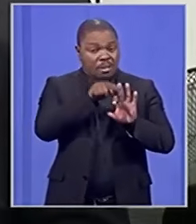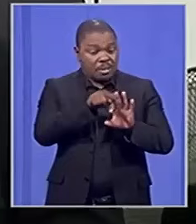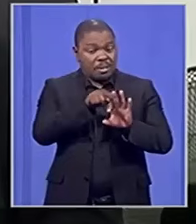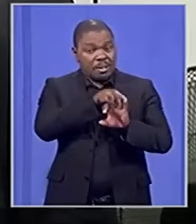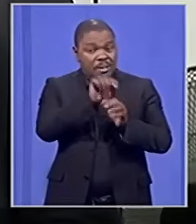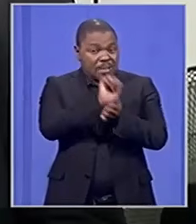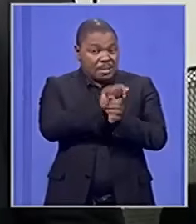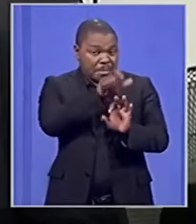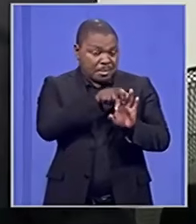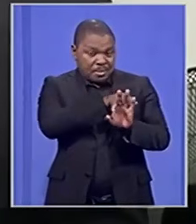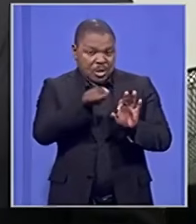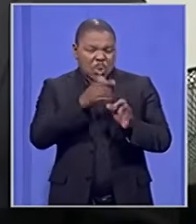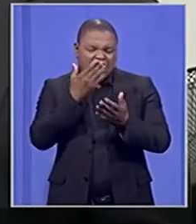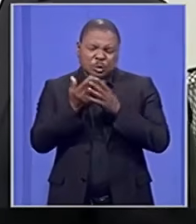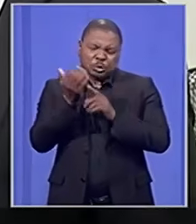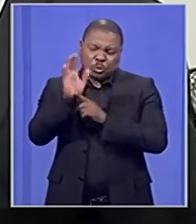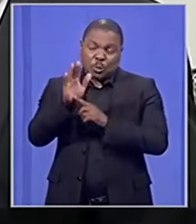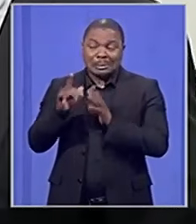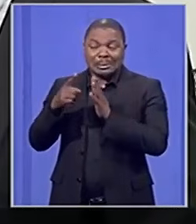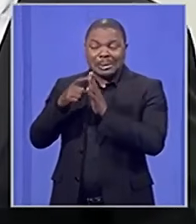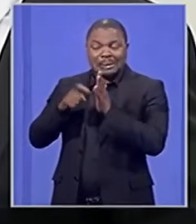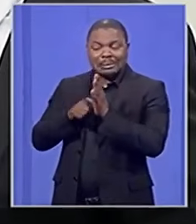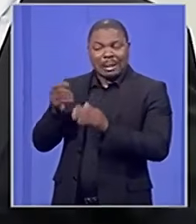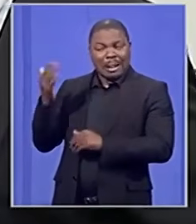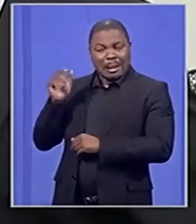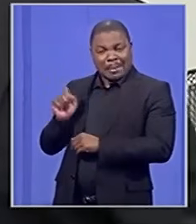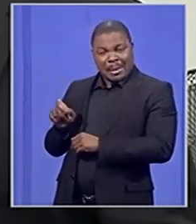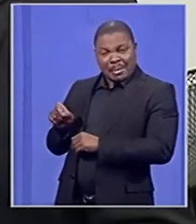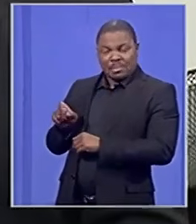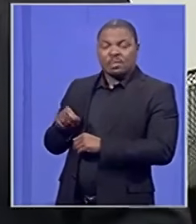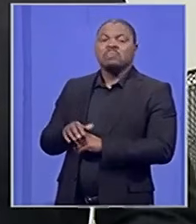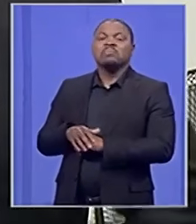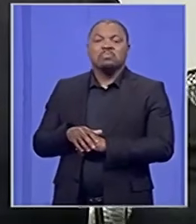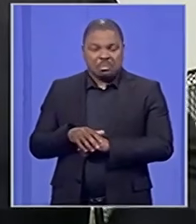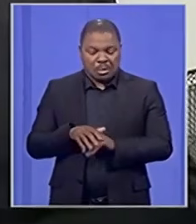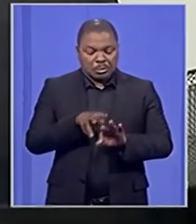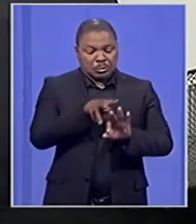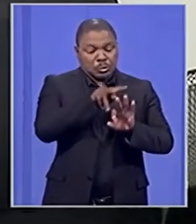that on the respective dates in count 2 and 3